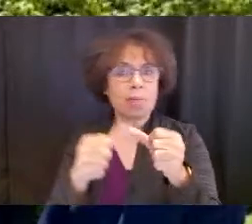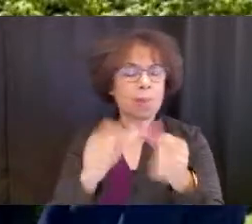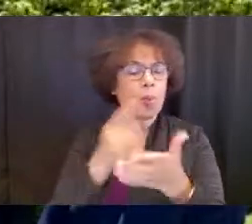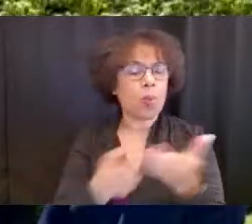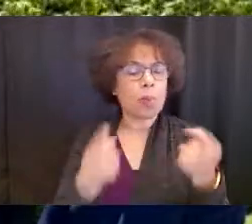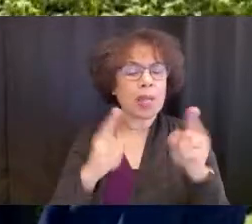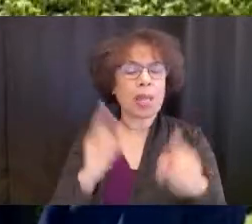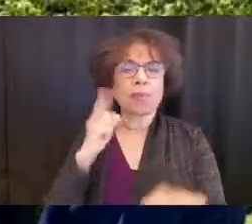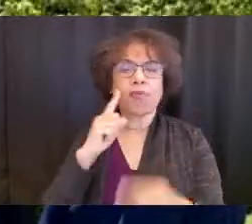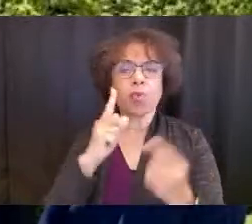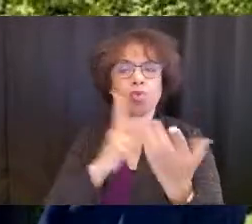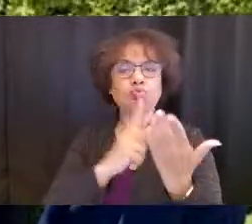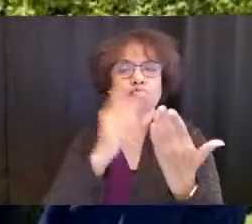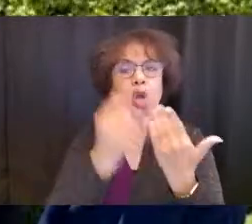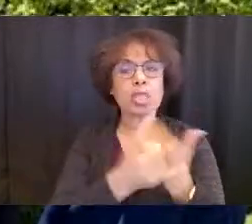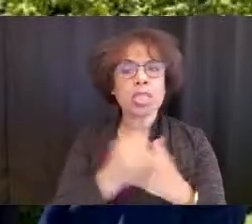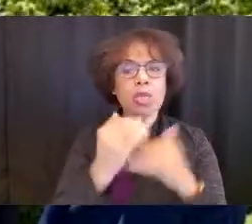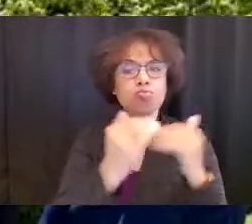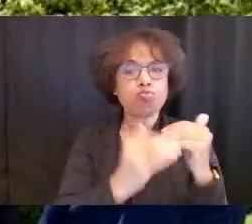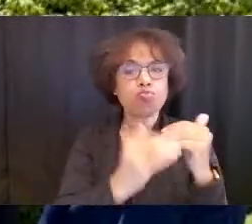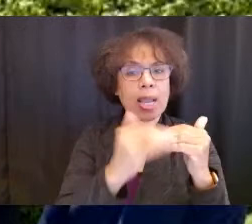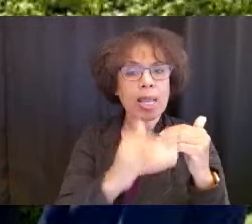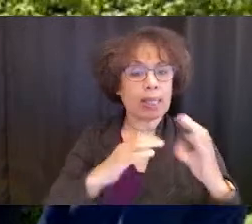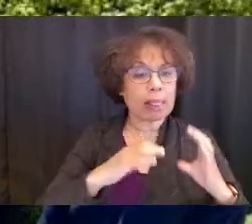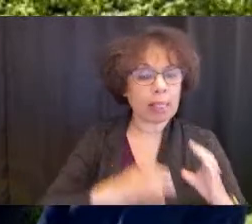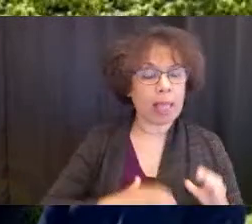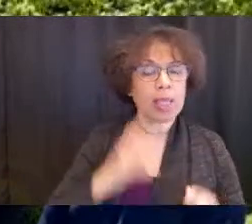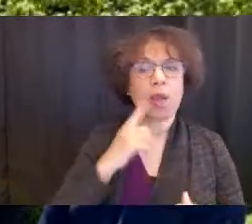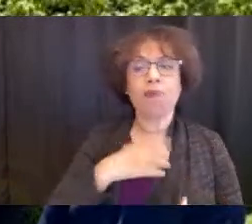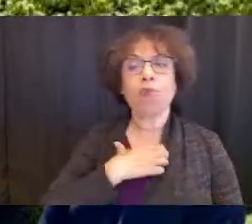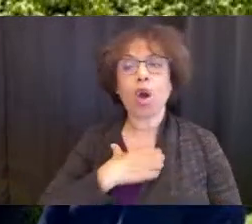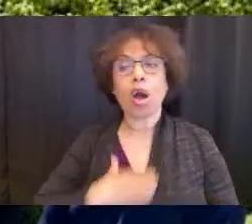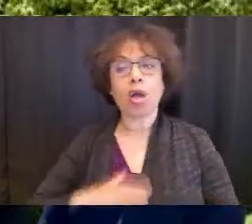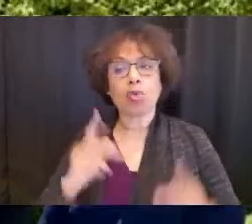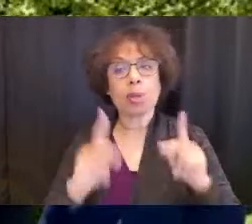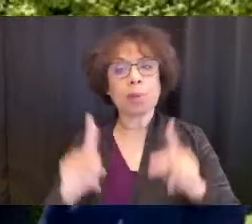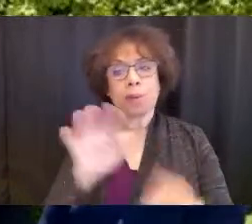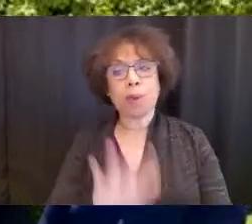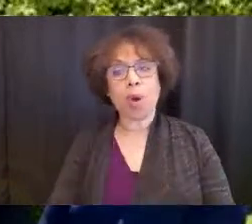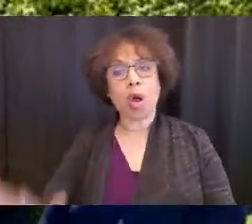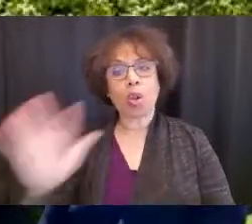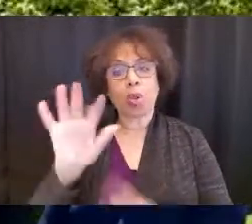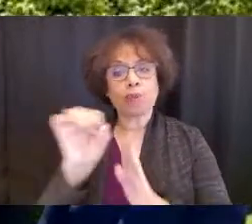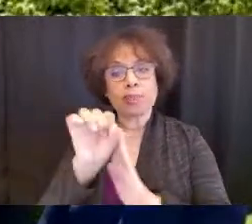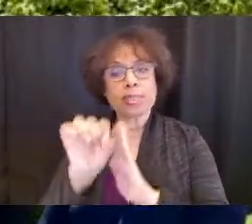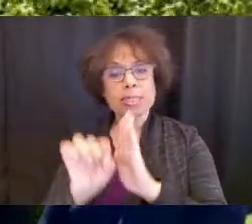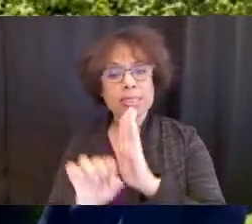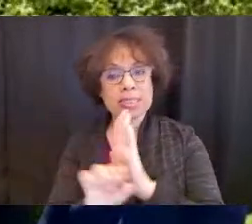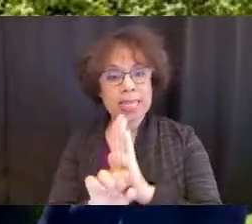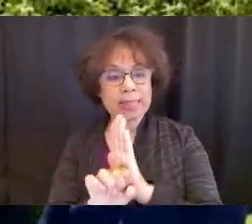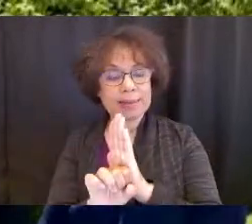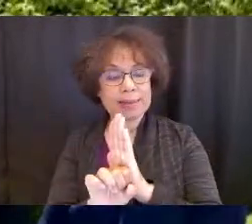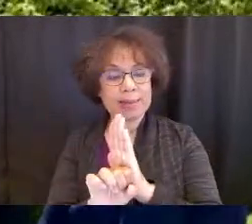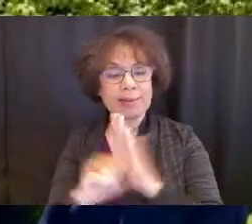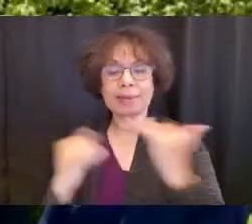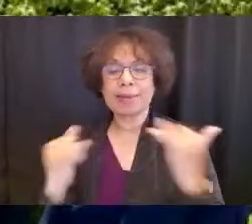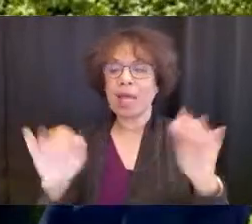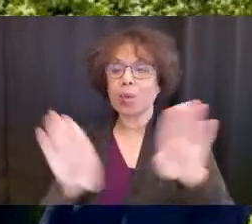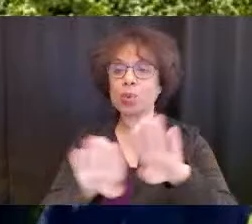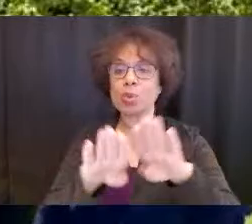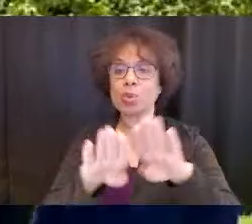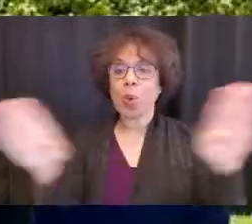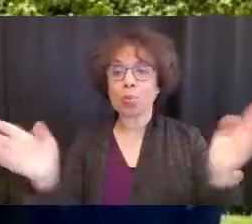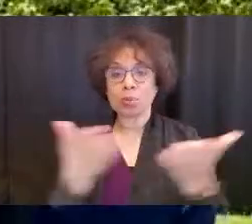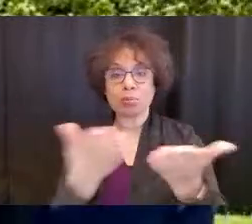Project Bread's clients and for hungry people across the Commonwealth. And with that, I'd open it up to